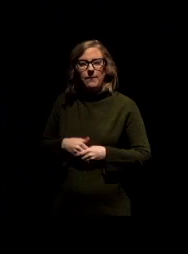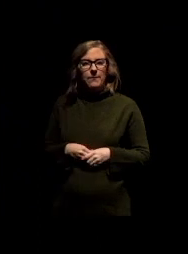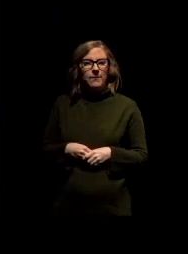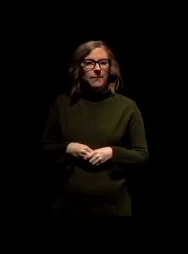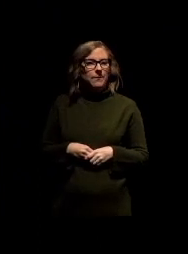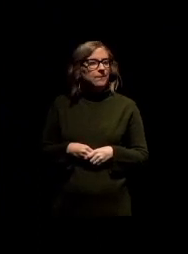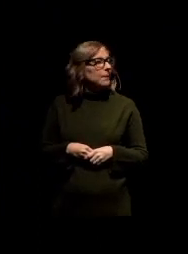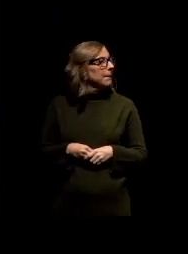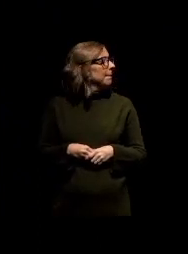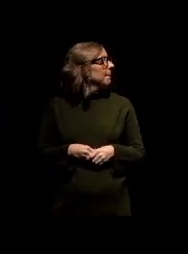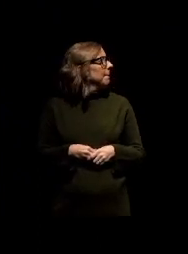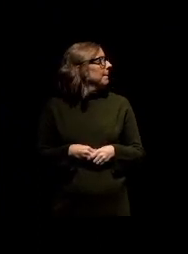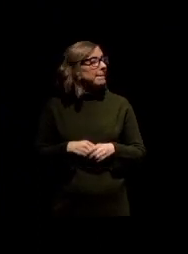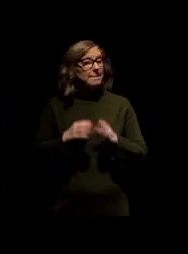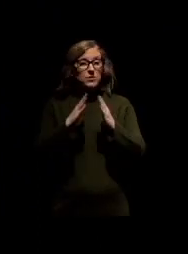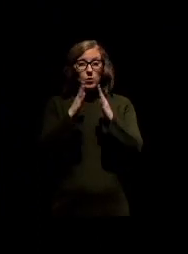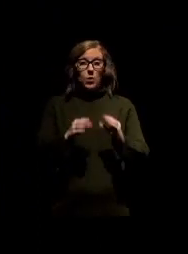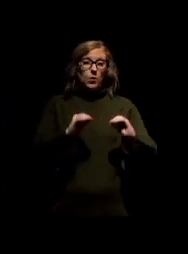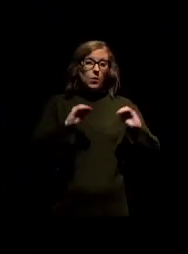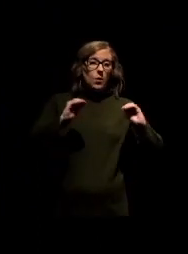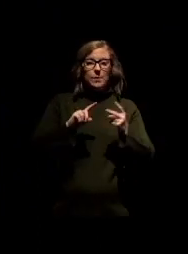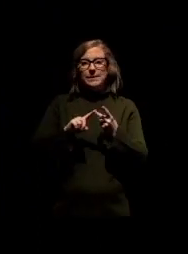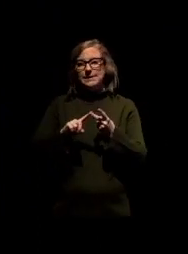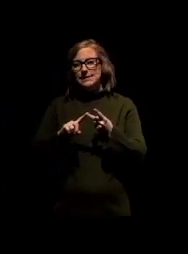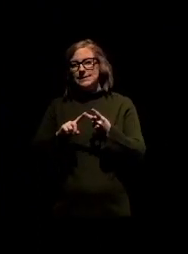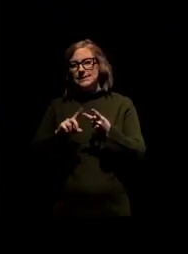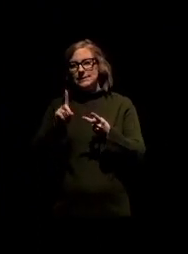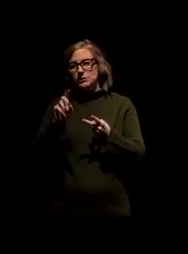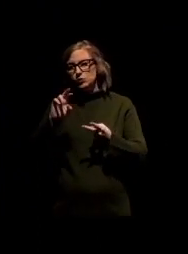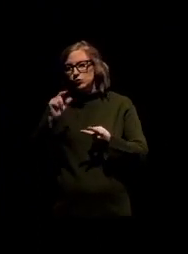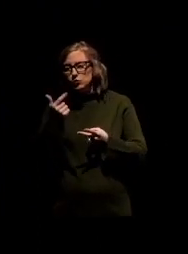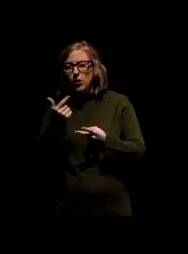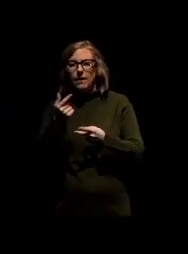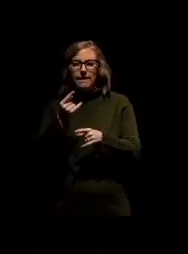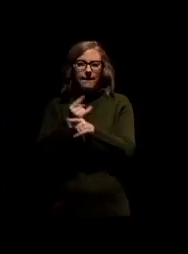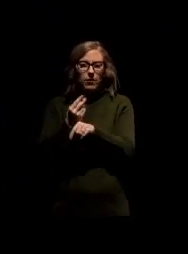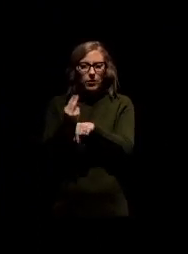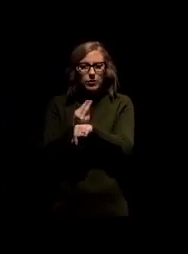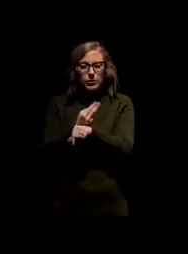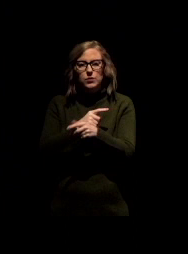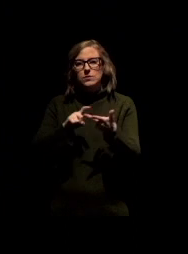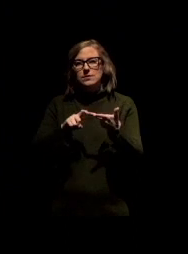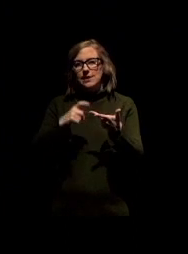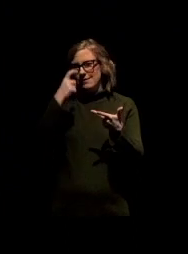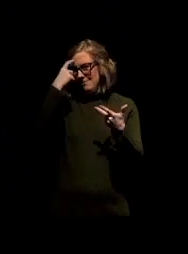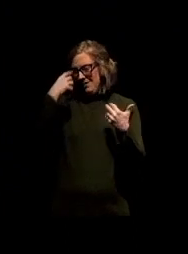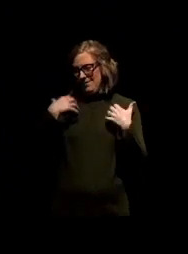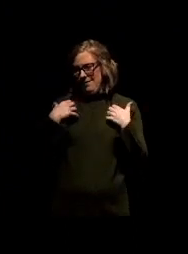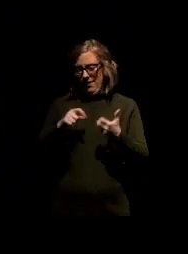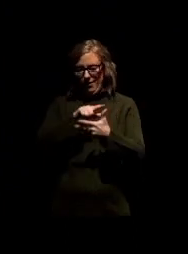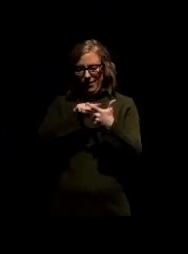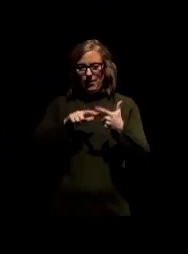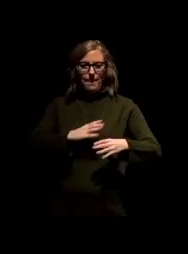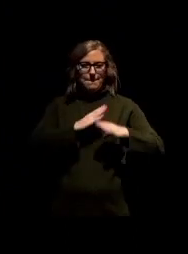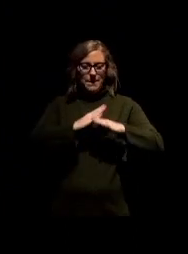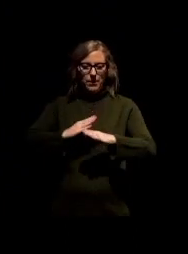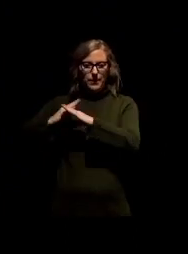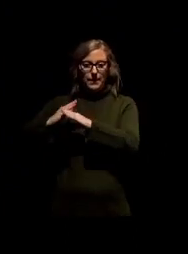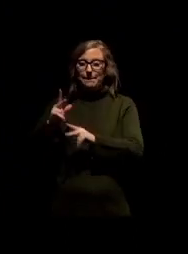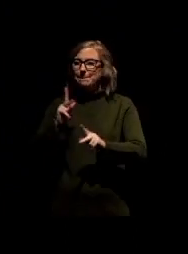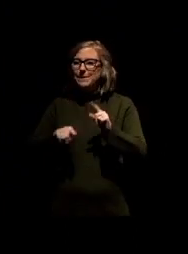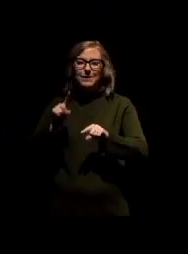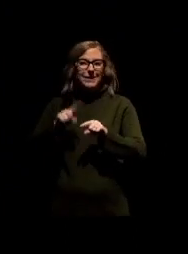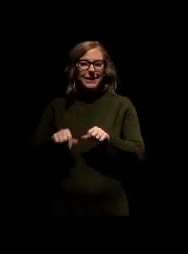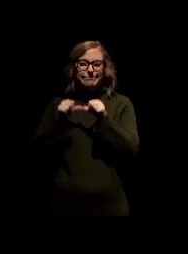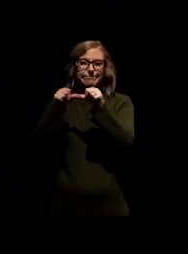So houselessness and substance abuse and mental health disorders are also a significant barrier. People are not going to be able to do